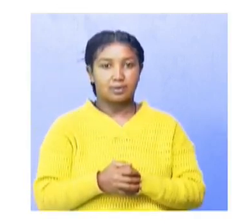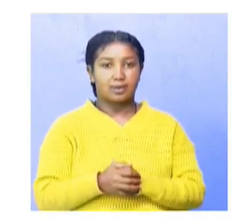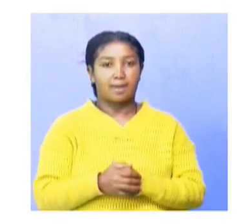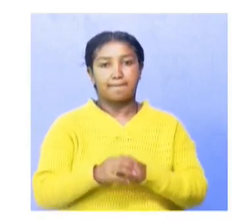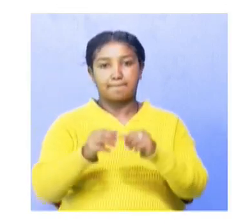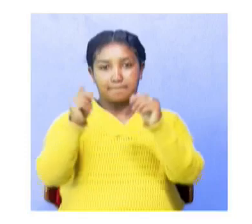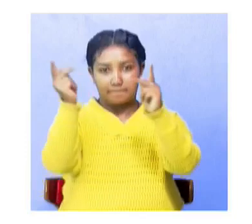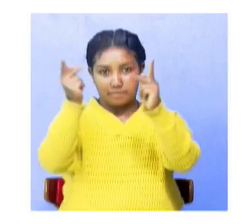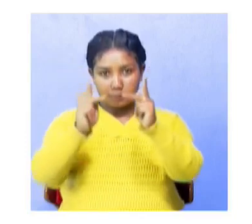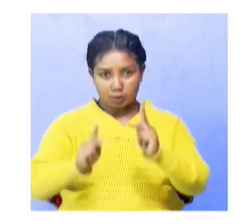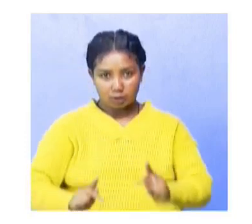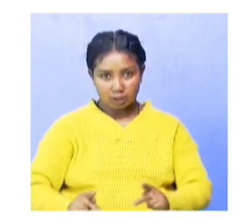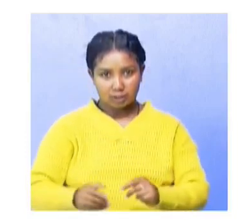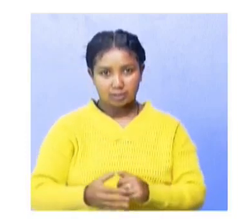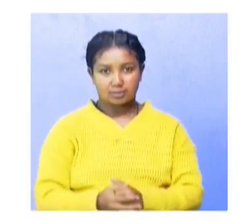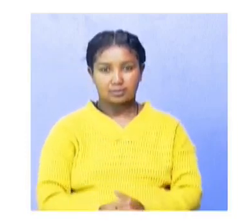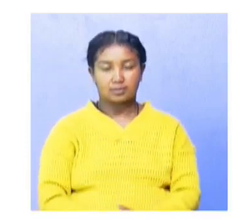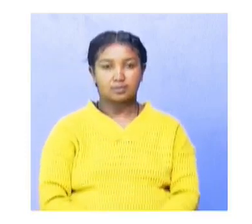project.